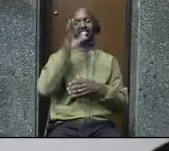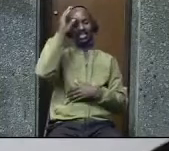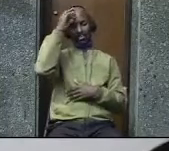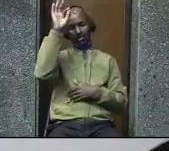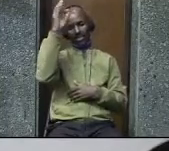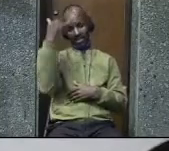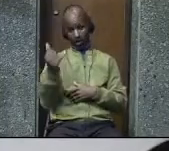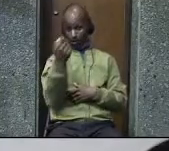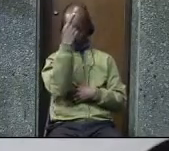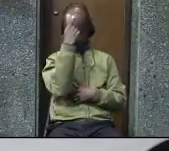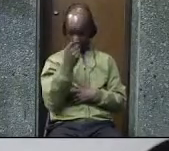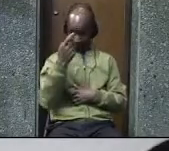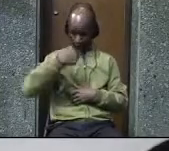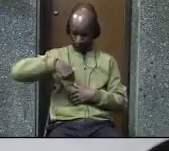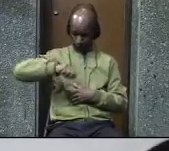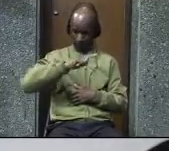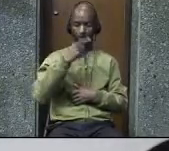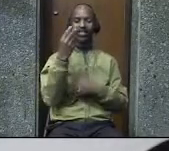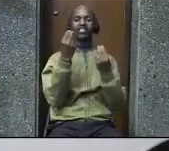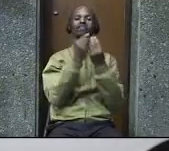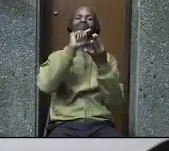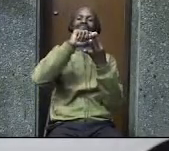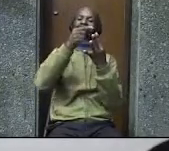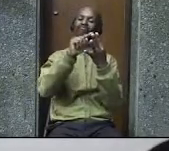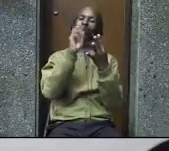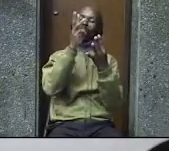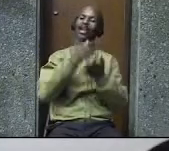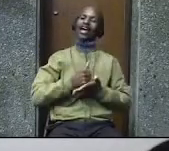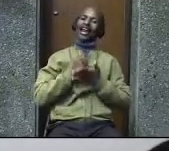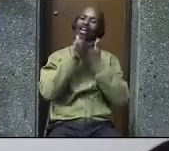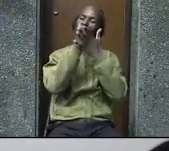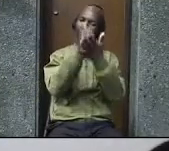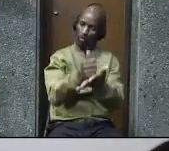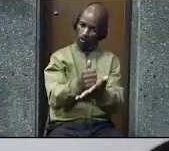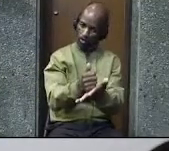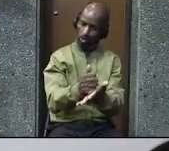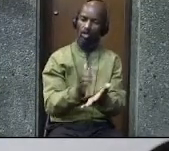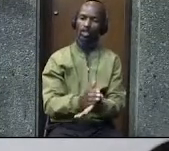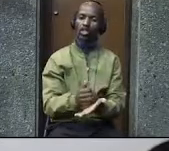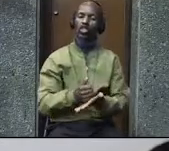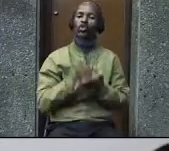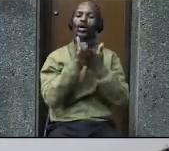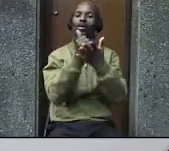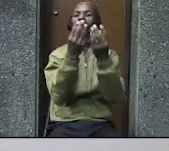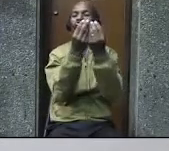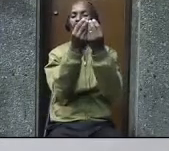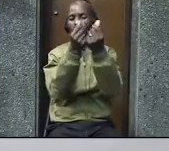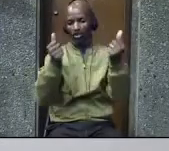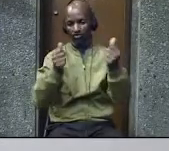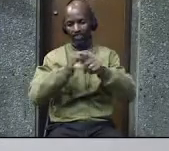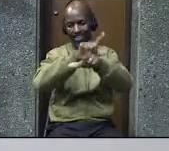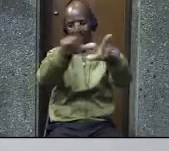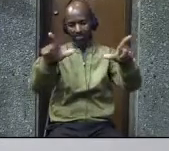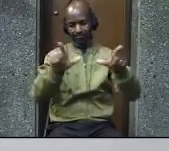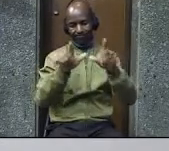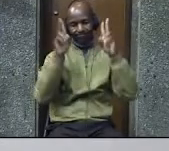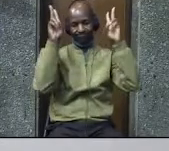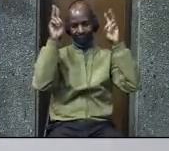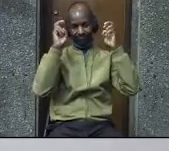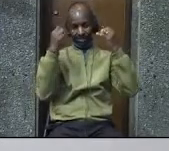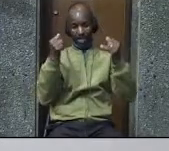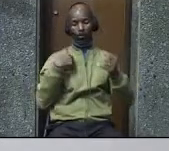say, we believe the following points will assist you in order to help resolve the issue of land, so that